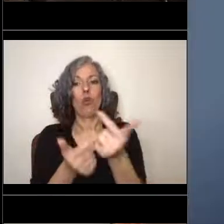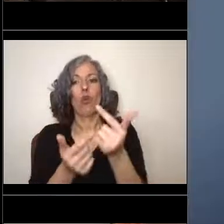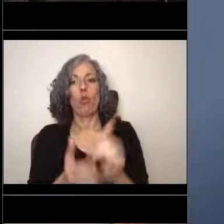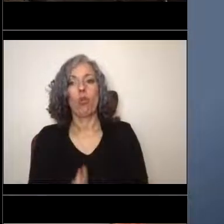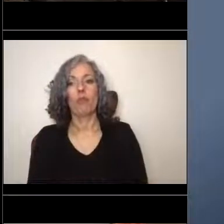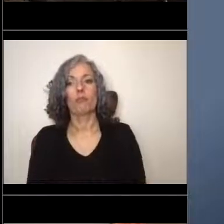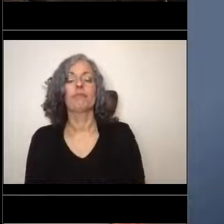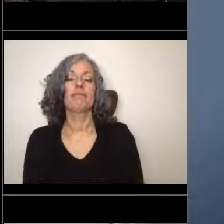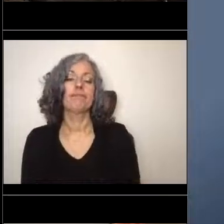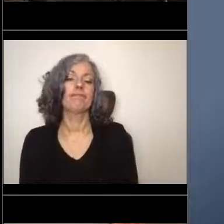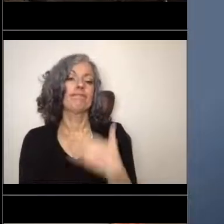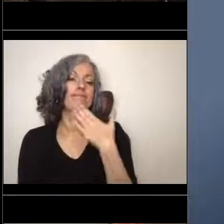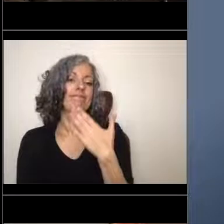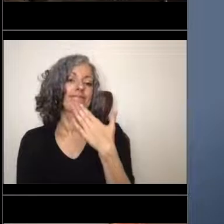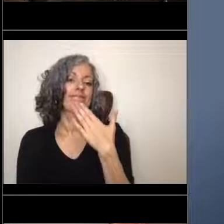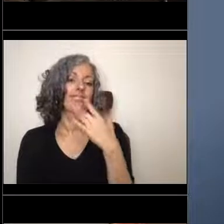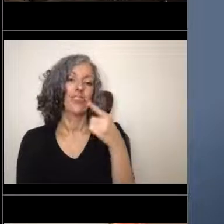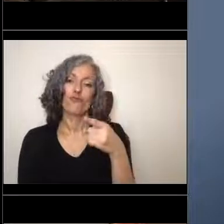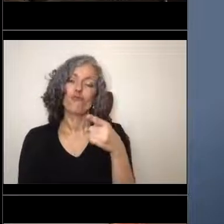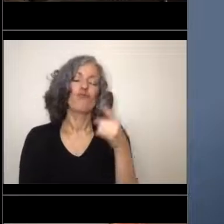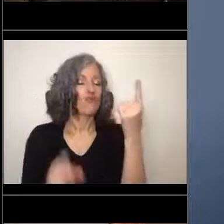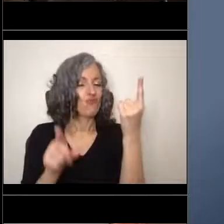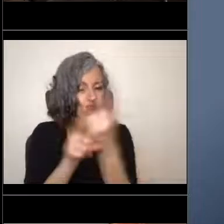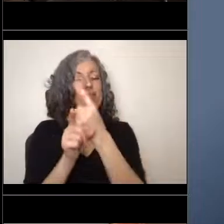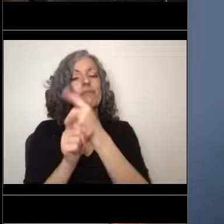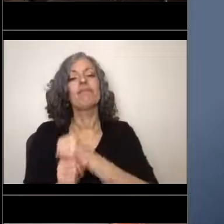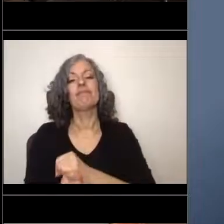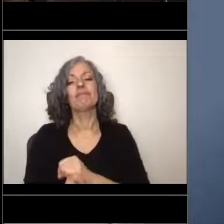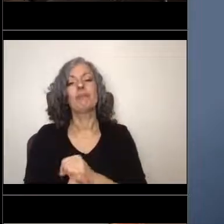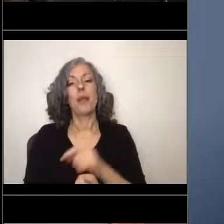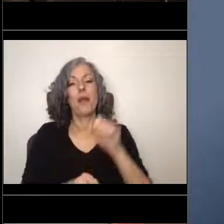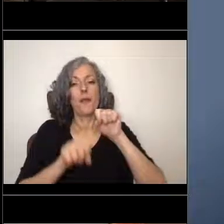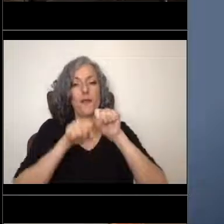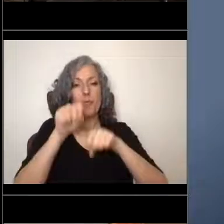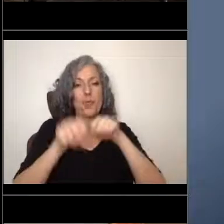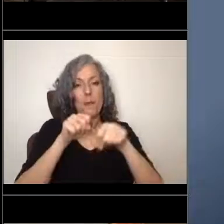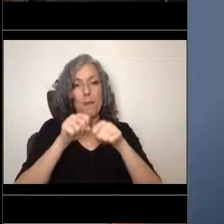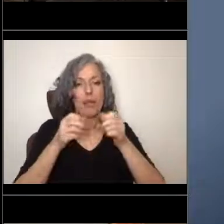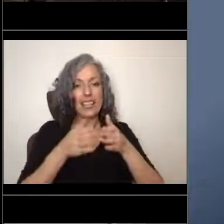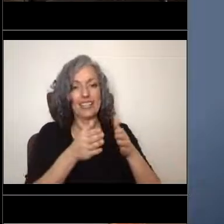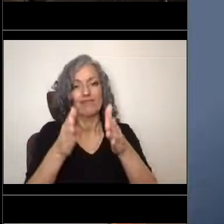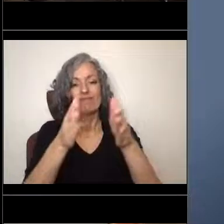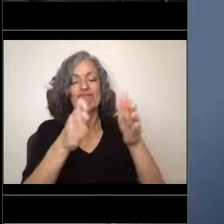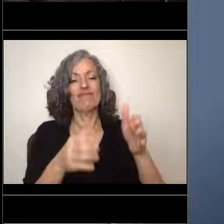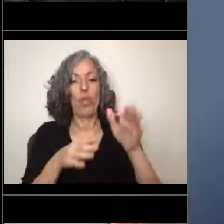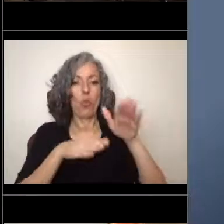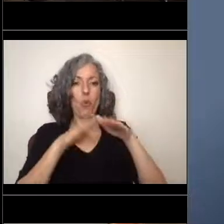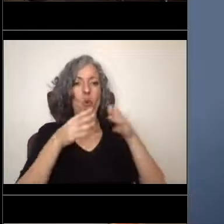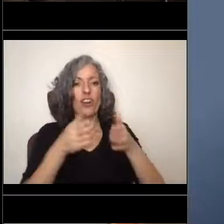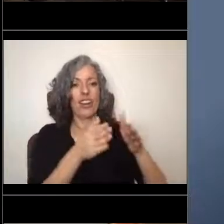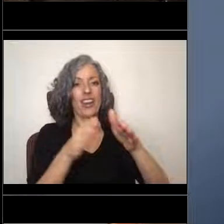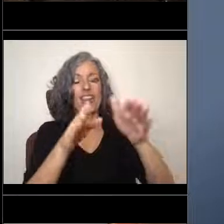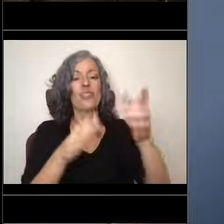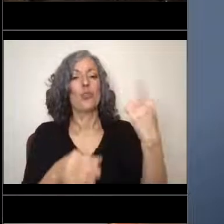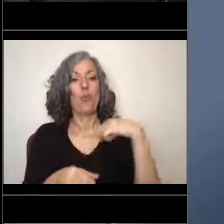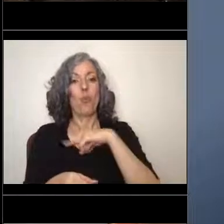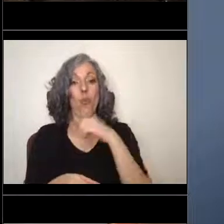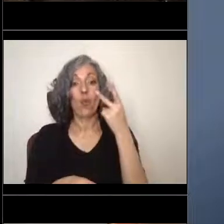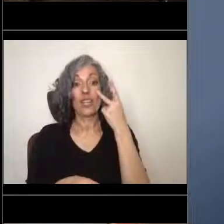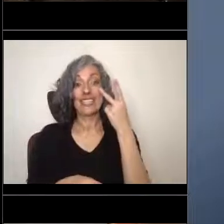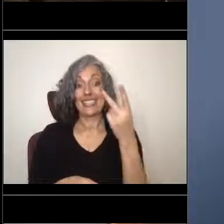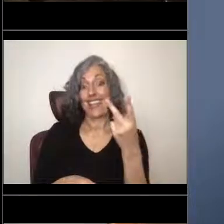you. And yes, you're absolutely right. The bike trails and pedestrian trails that we were able to witness and walk